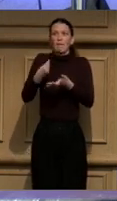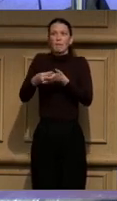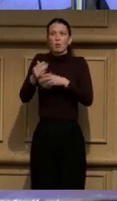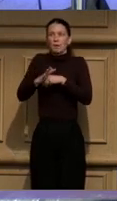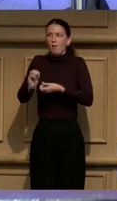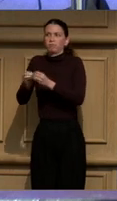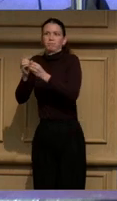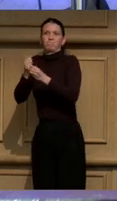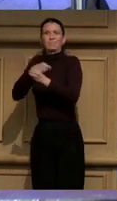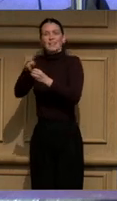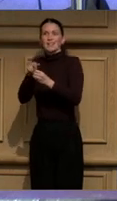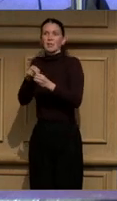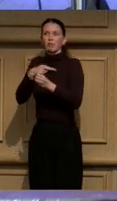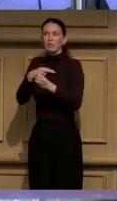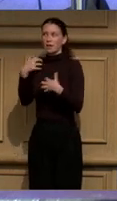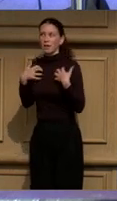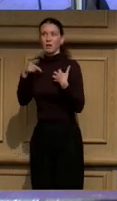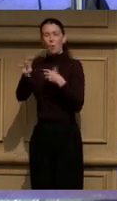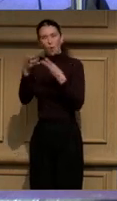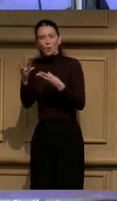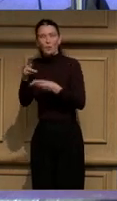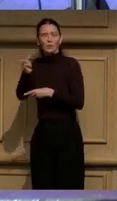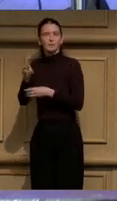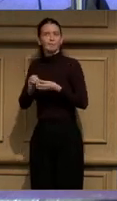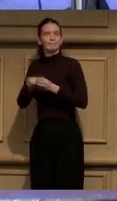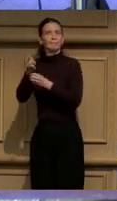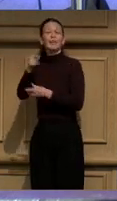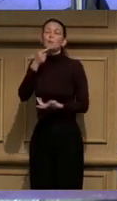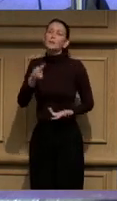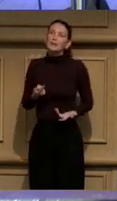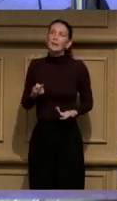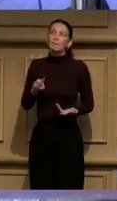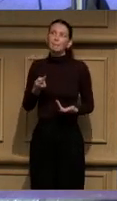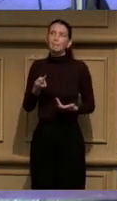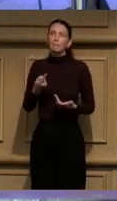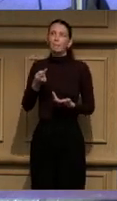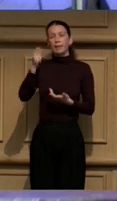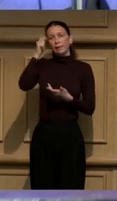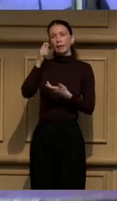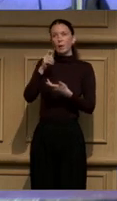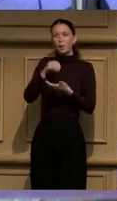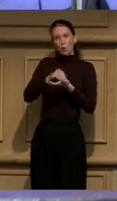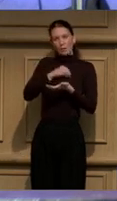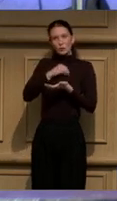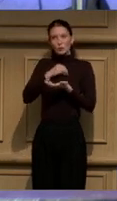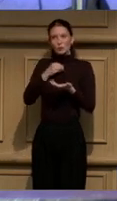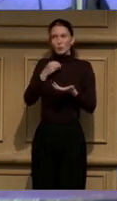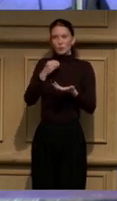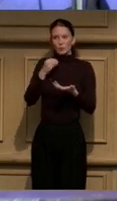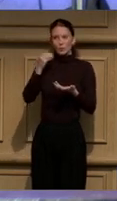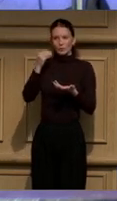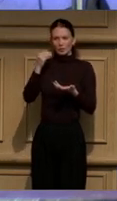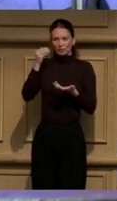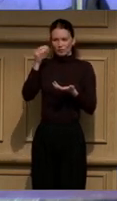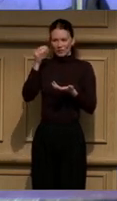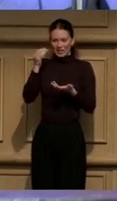design work. And a work like this kind of really helps you to realise that thing that, like, you want to do, you want to be kind of known for,